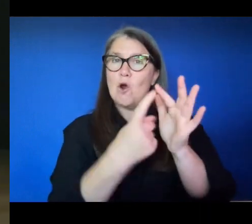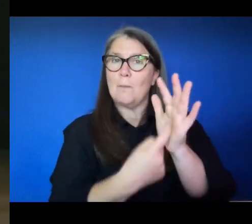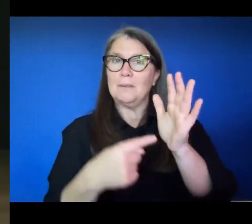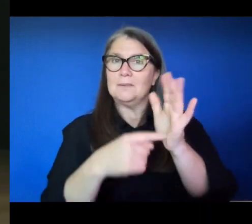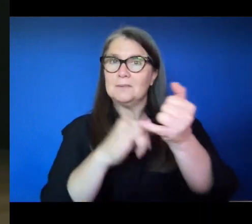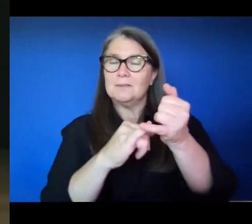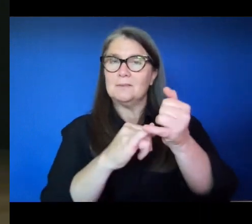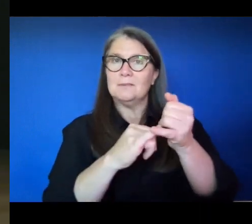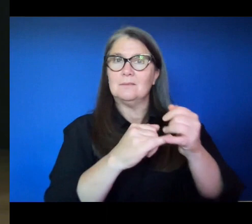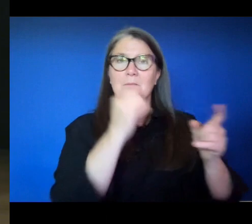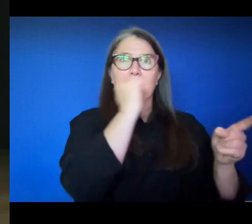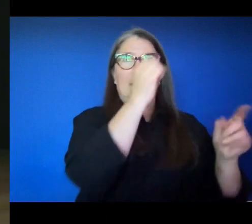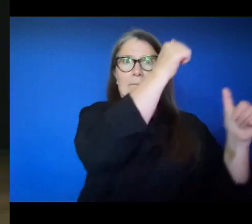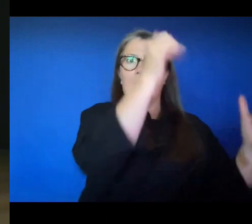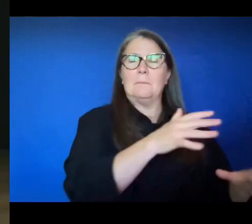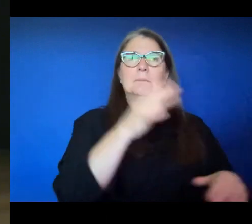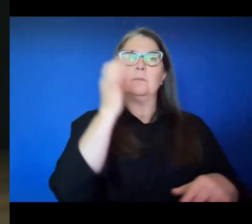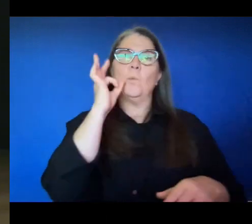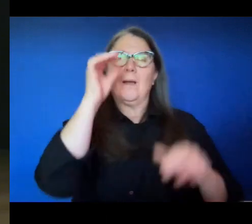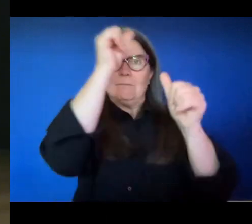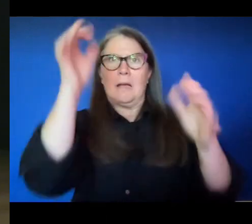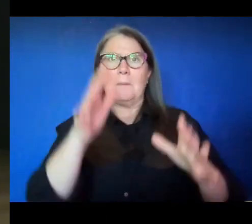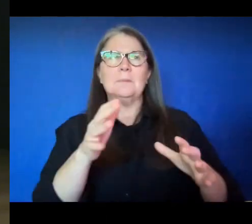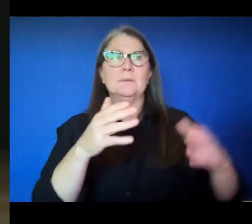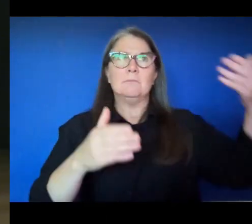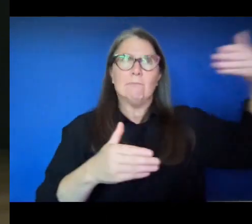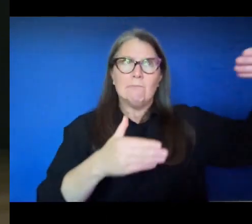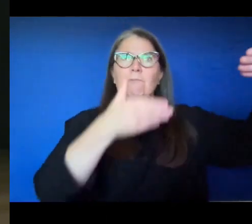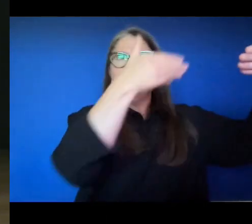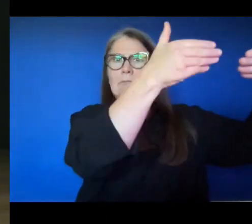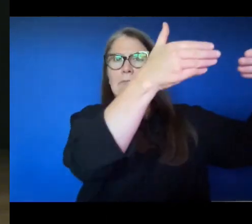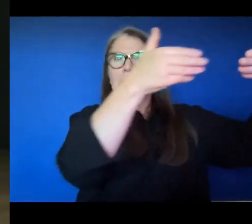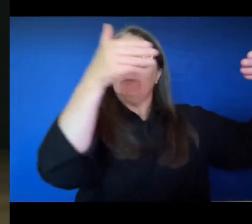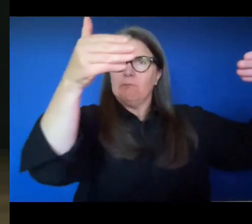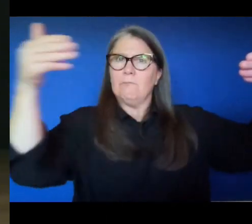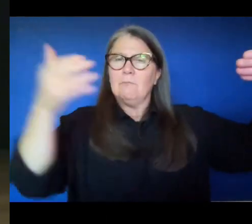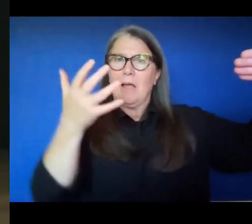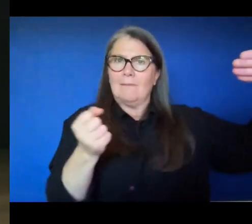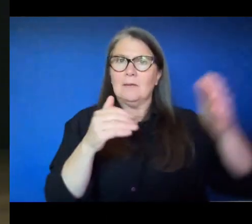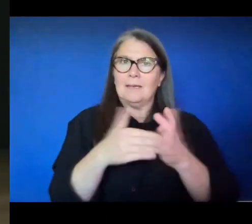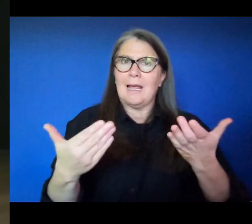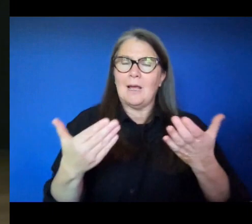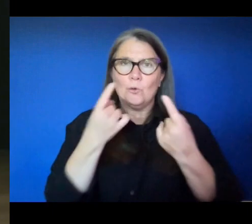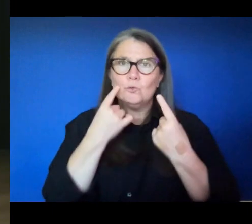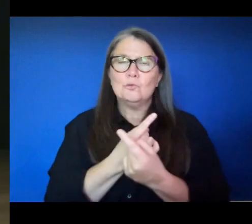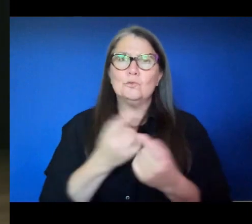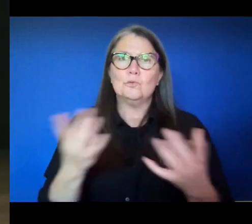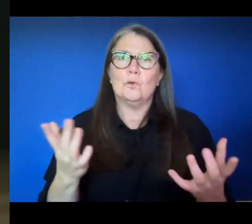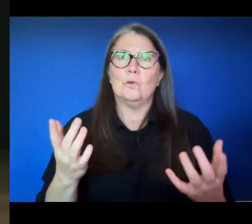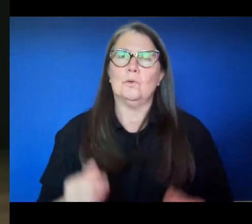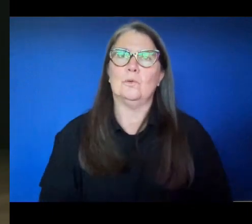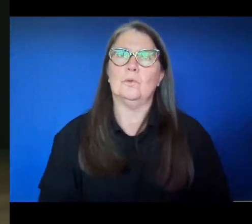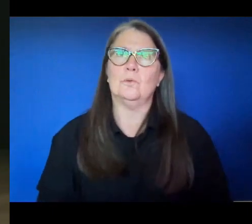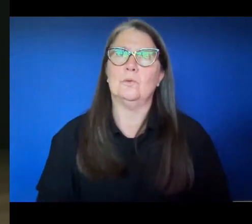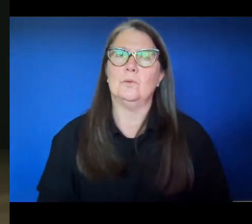I have this sense of those, there's lots of instances in that show of works that have been waiting